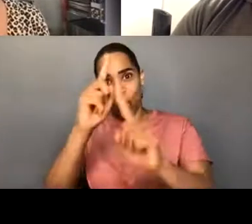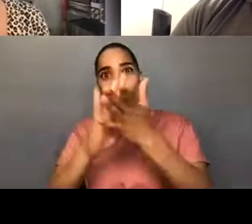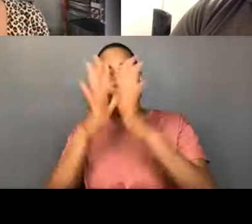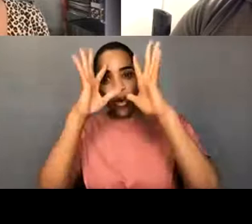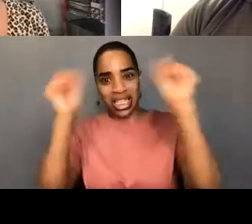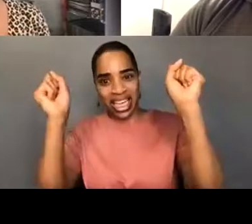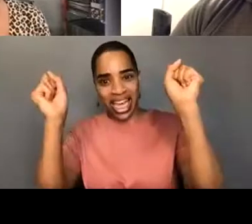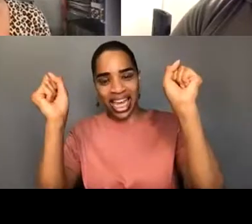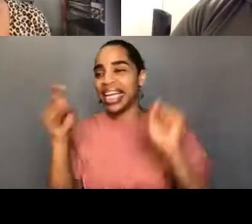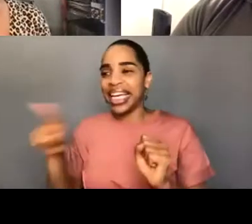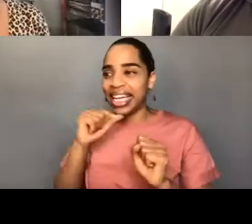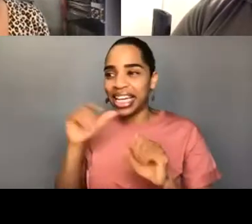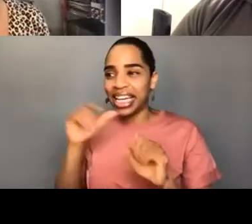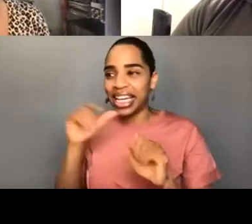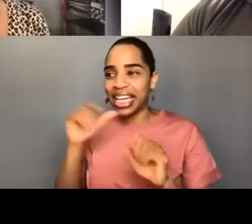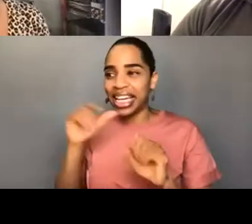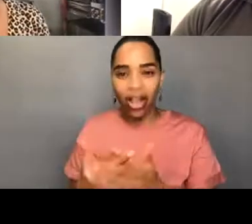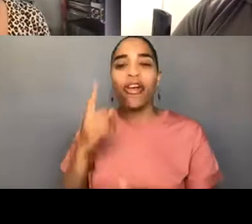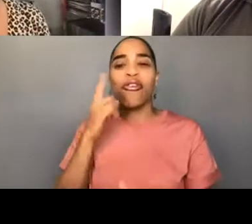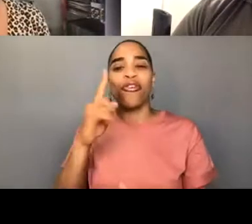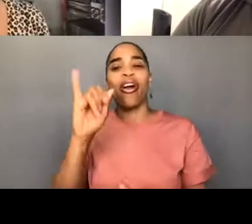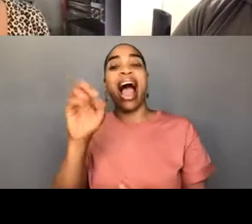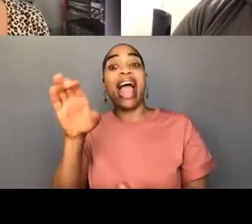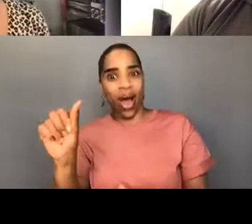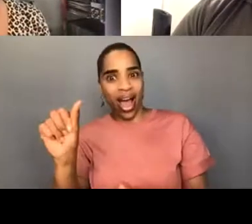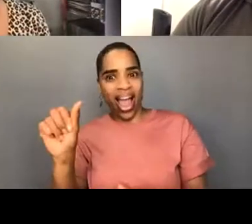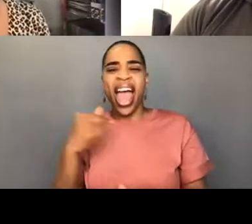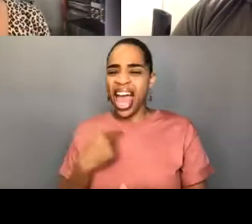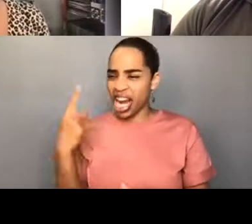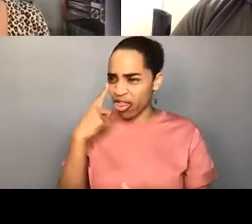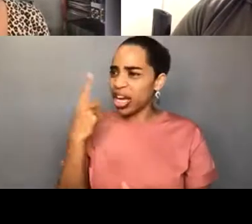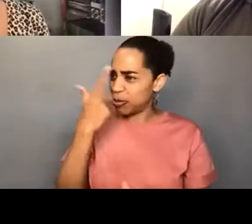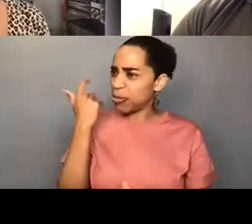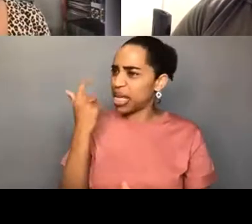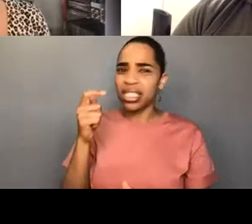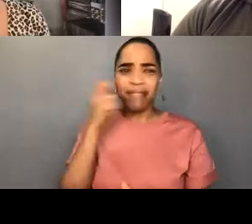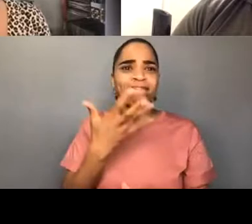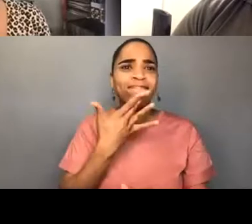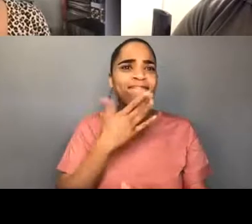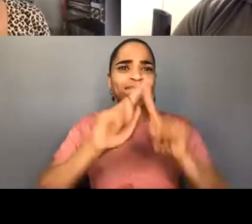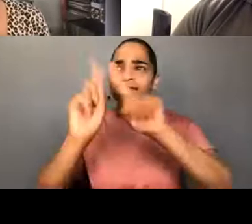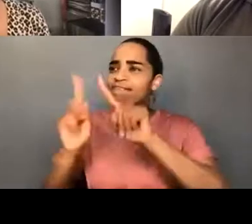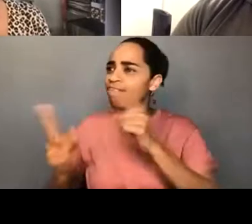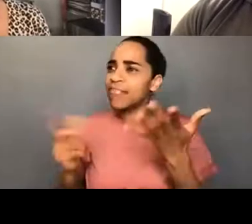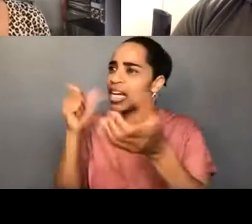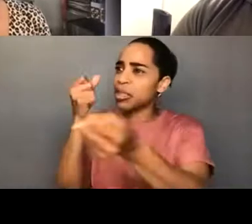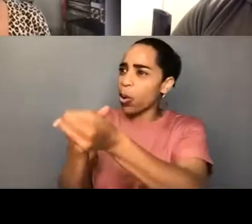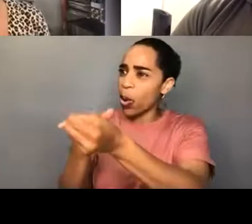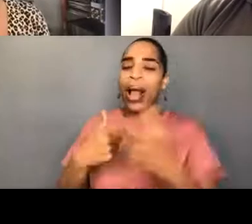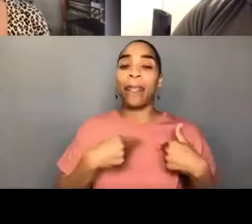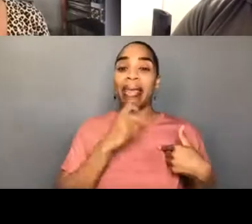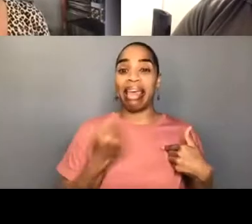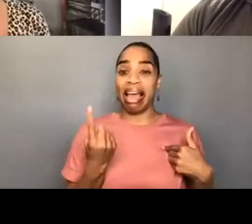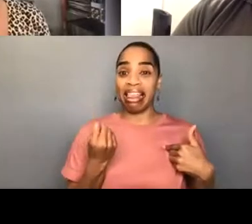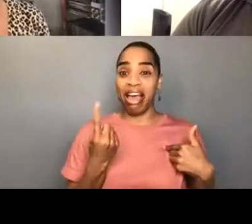he did not do very well in the Iowa primary. And I thought that that had a lot to do with race. So I was an 11-year-old kid who